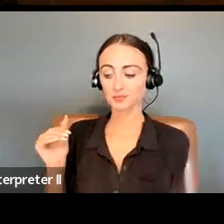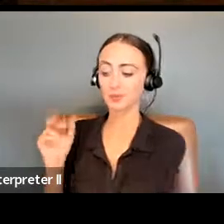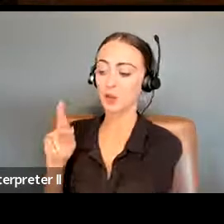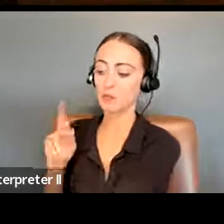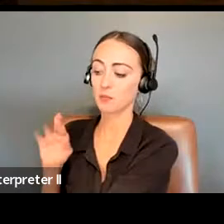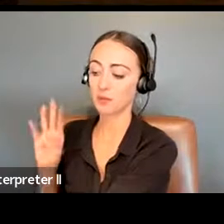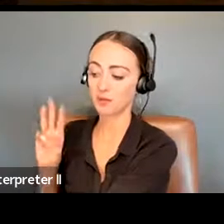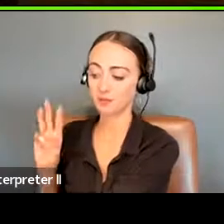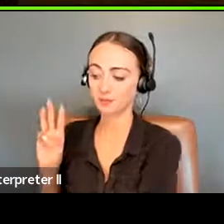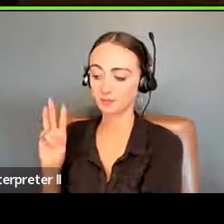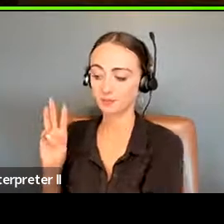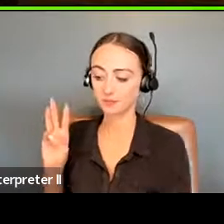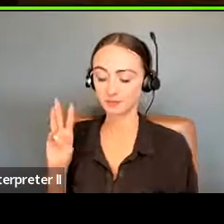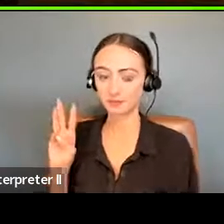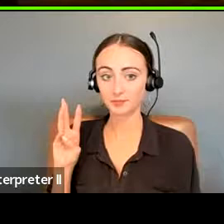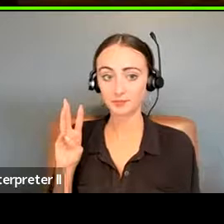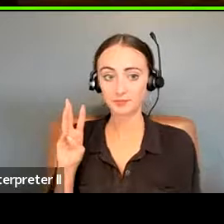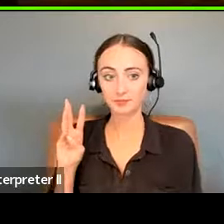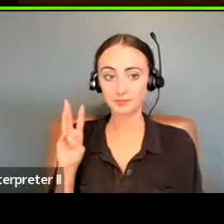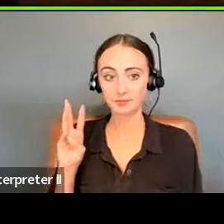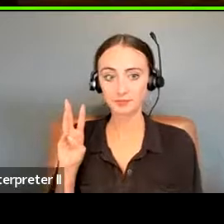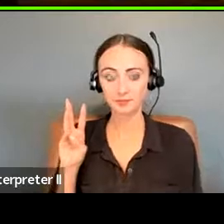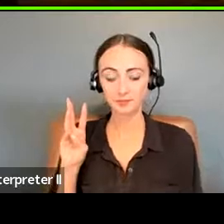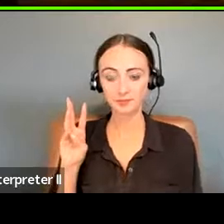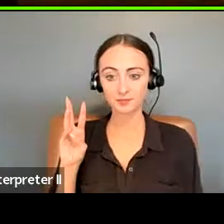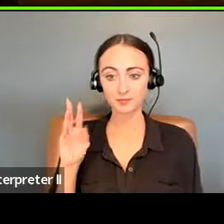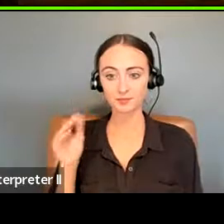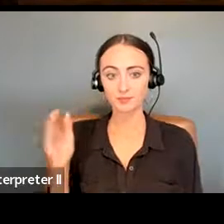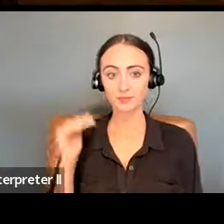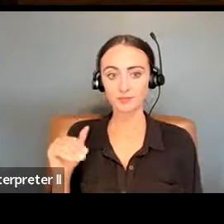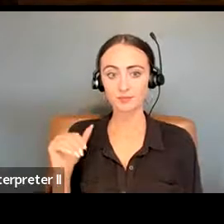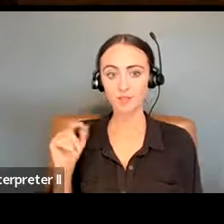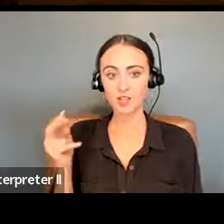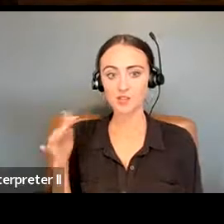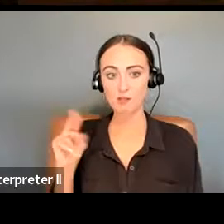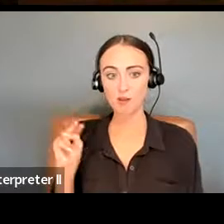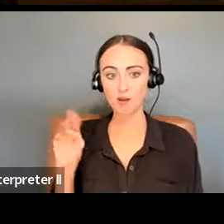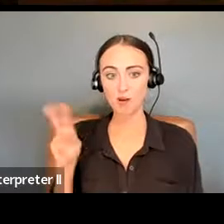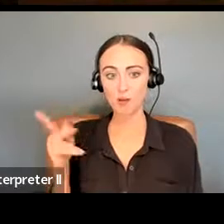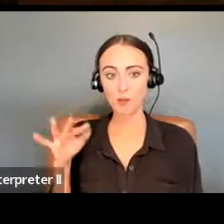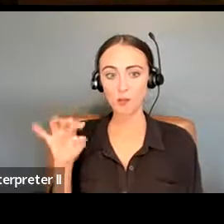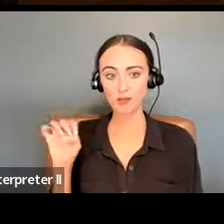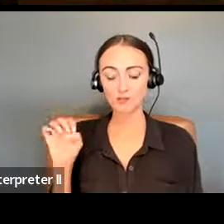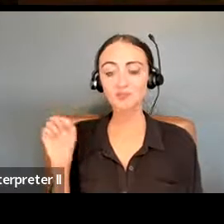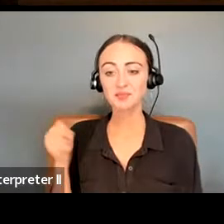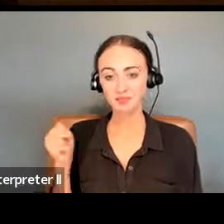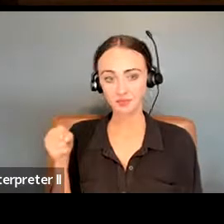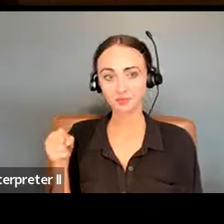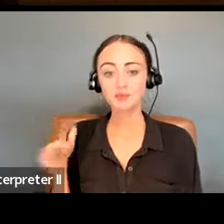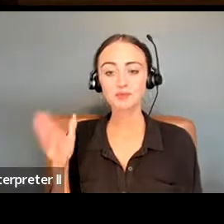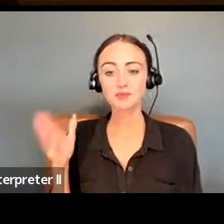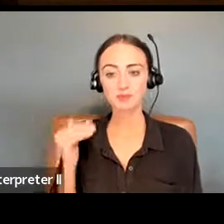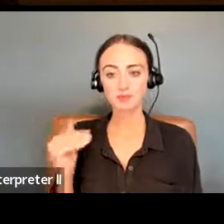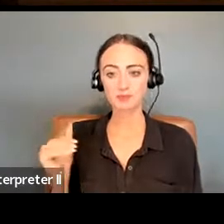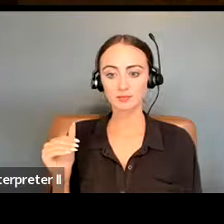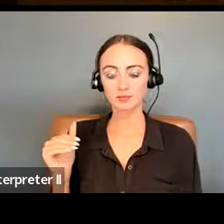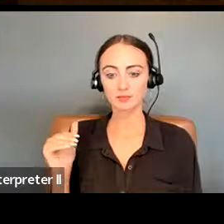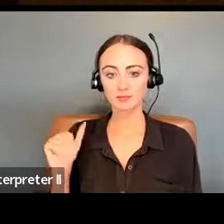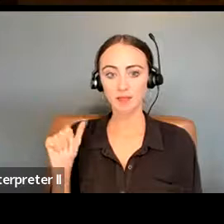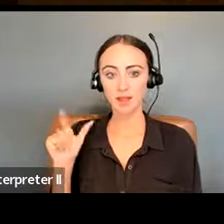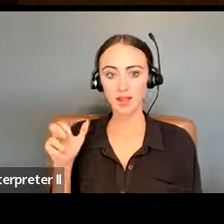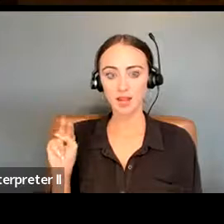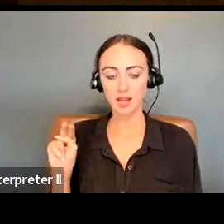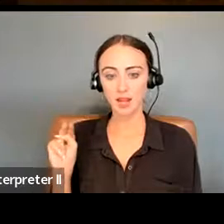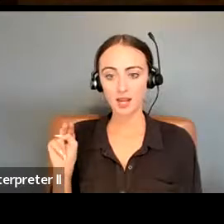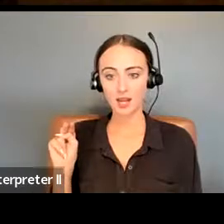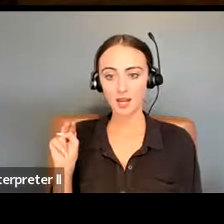White. Yes. Member Robert White votes yes. Councilmember Trayon White. Yes. Member Trayon White votes yes. Councilmember Allen.